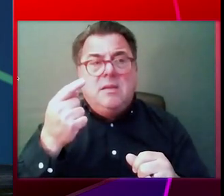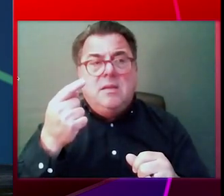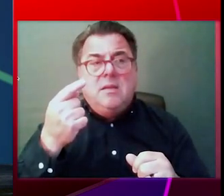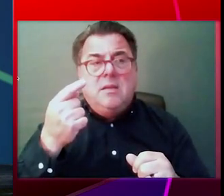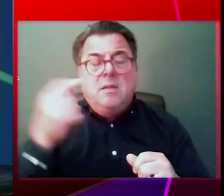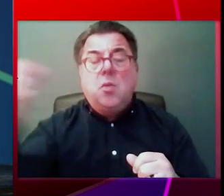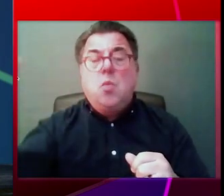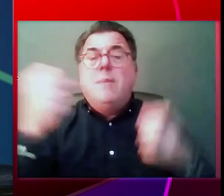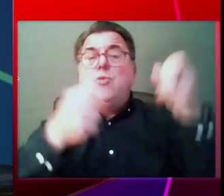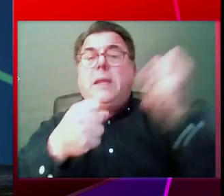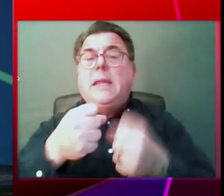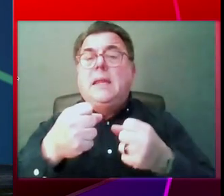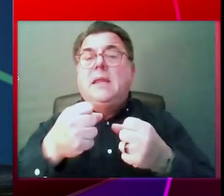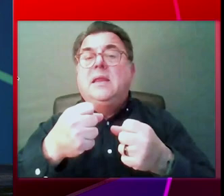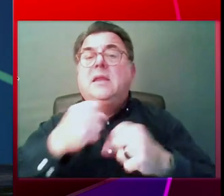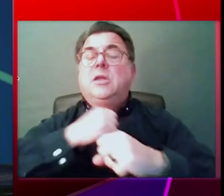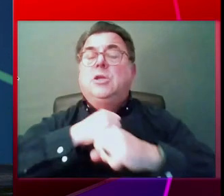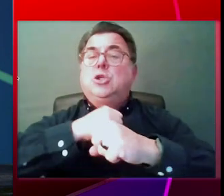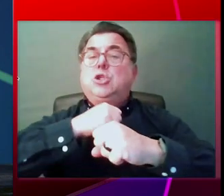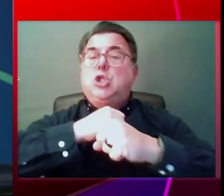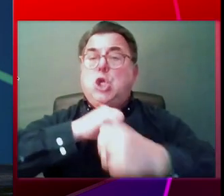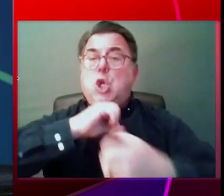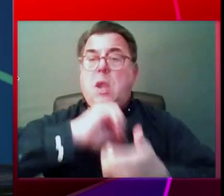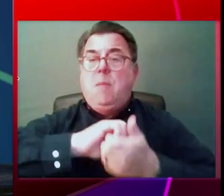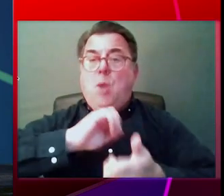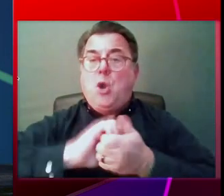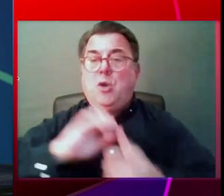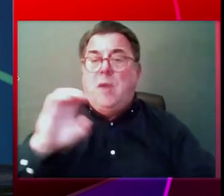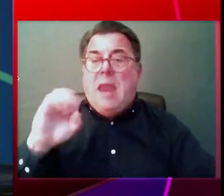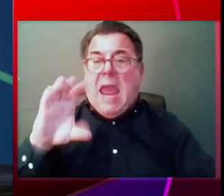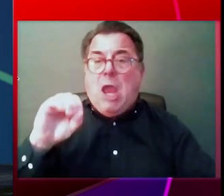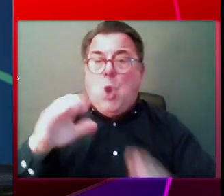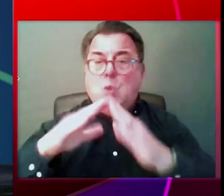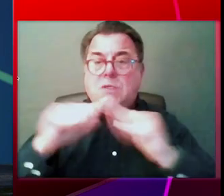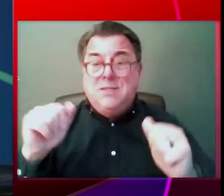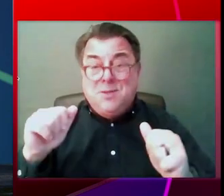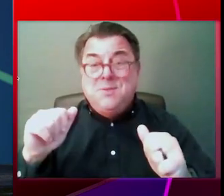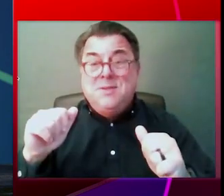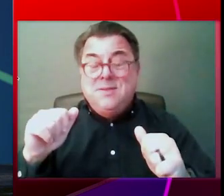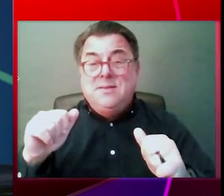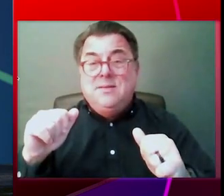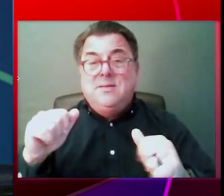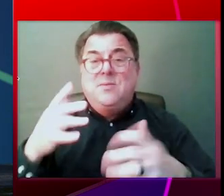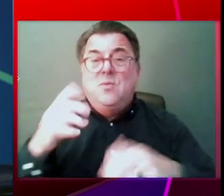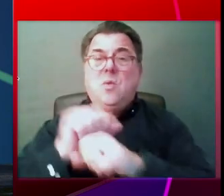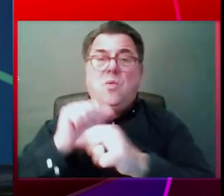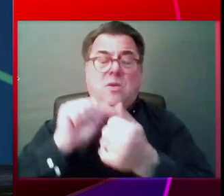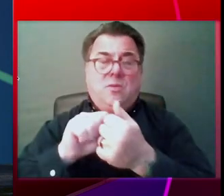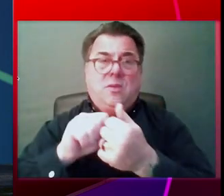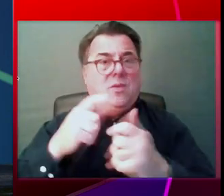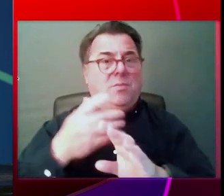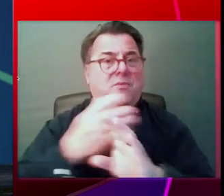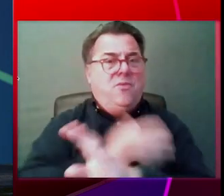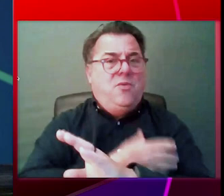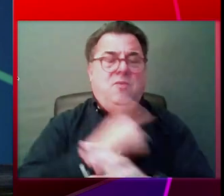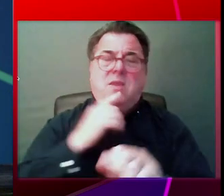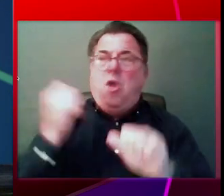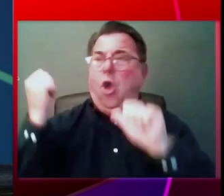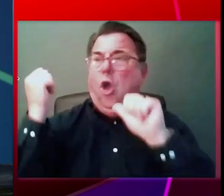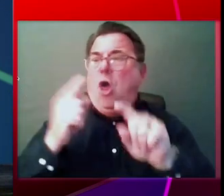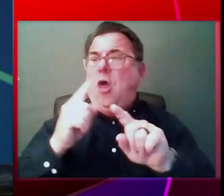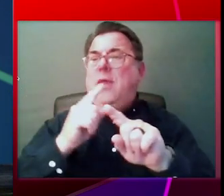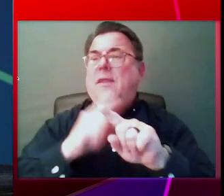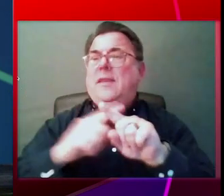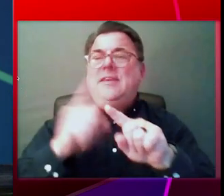the security partner ecosystem. We have worked with in the past almost every kind of